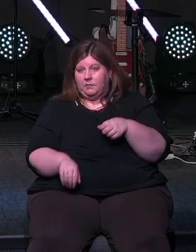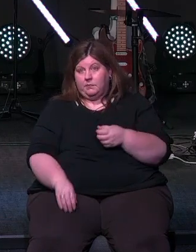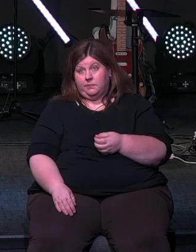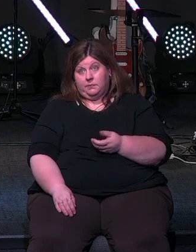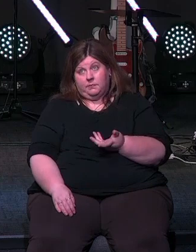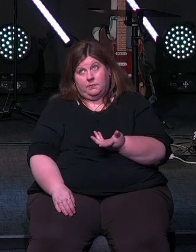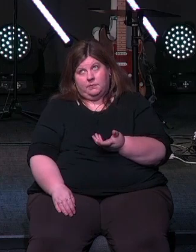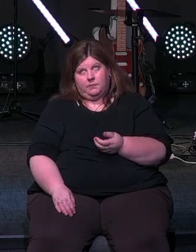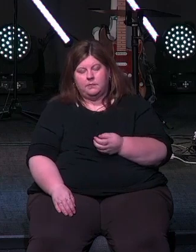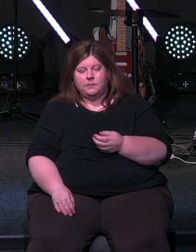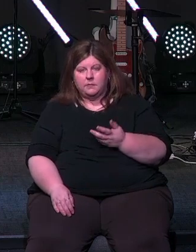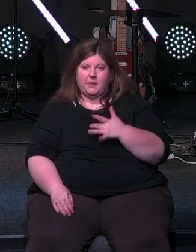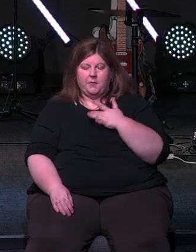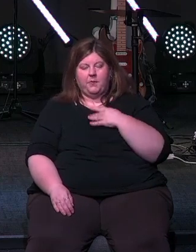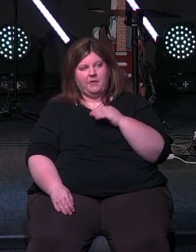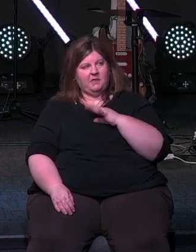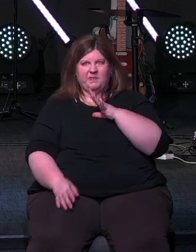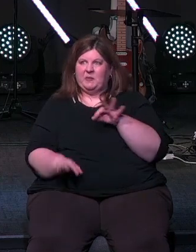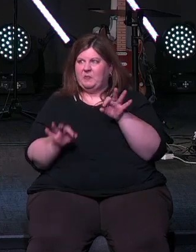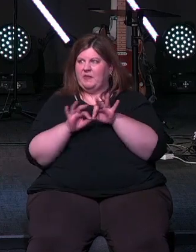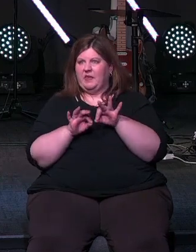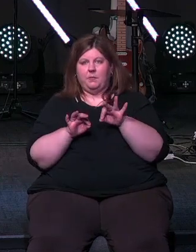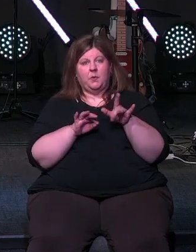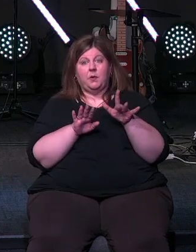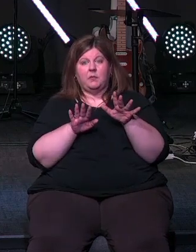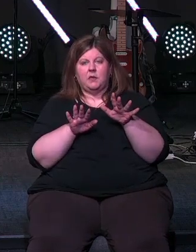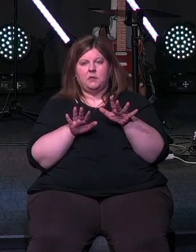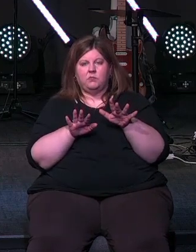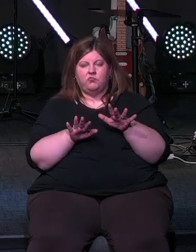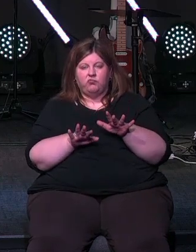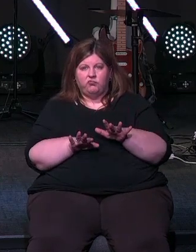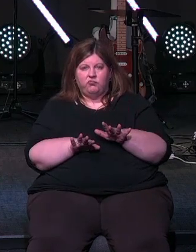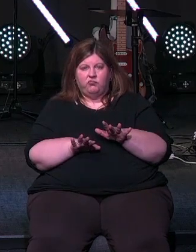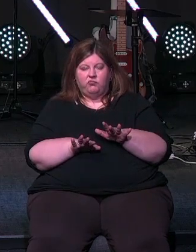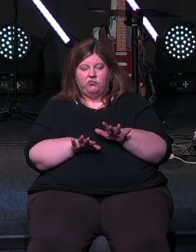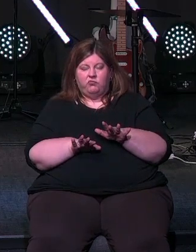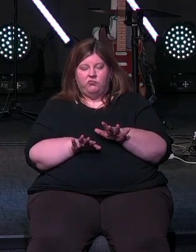when we're busy and when we're doing stuff, but when we actually slow down and we actually stop,